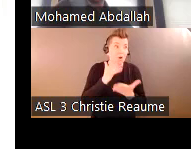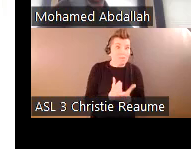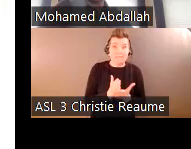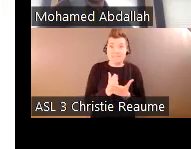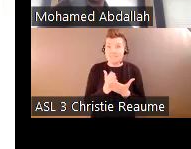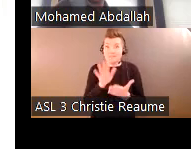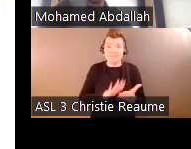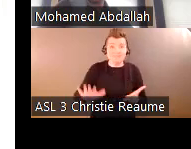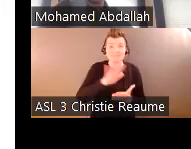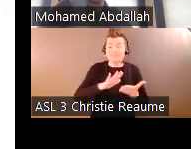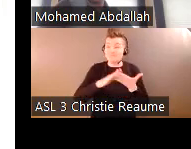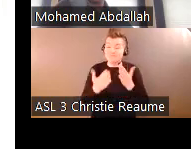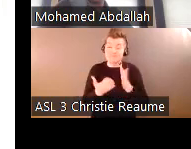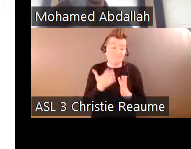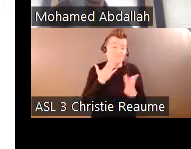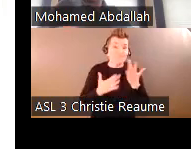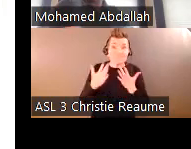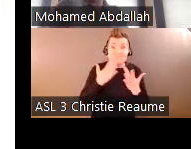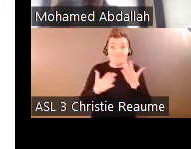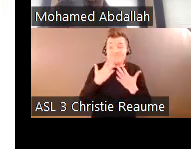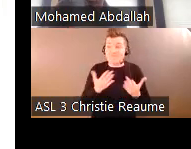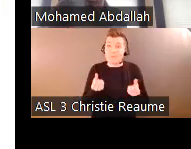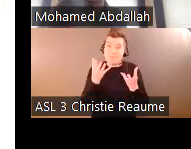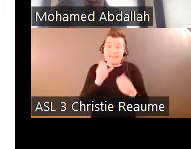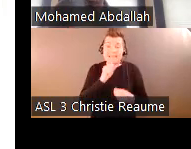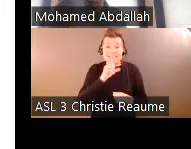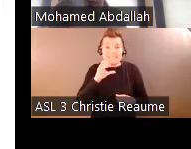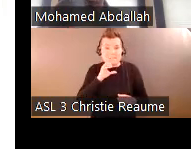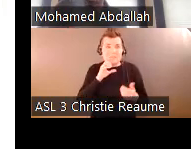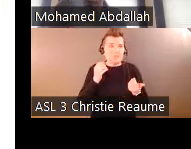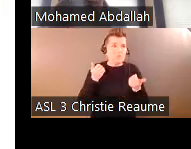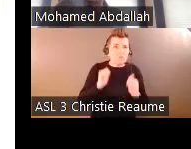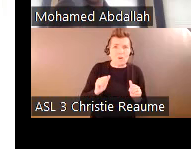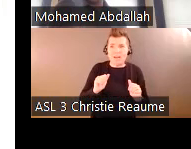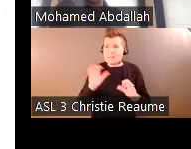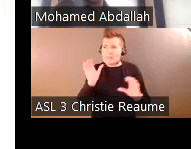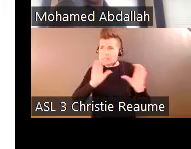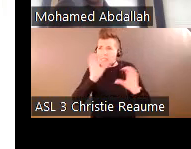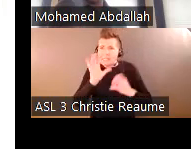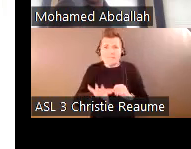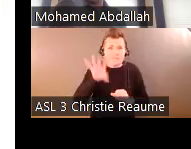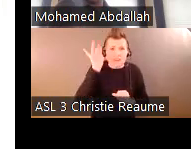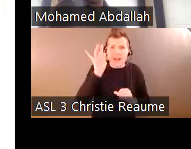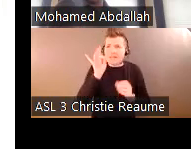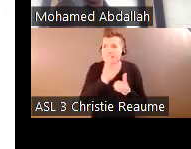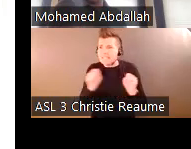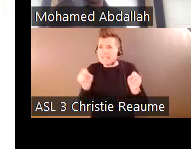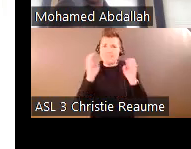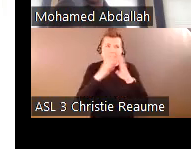We're seeing a lot of seniors that are trying to access safe housing, but they are not able to do